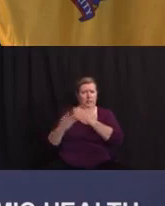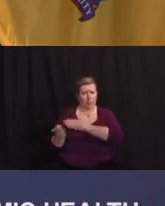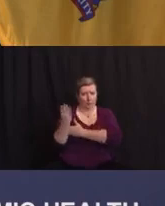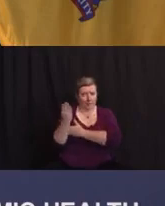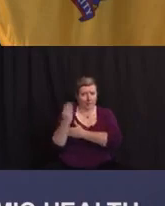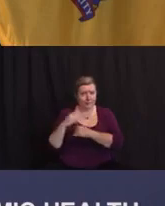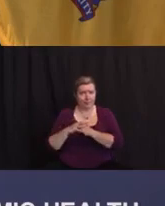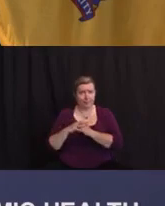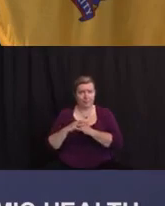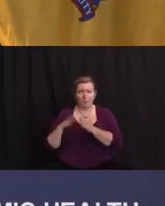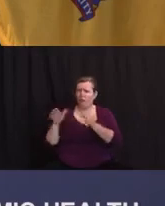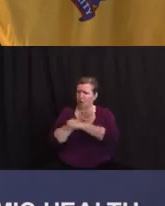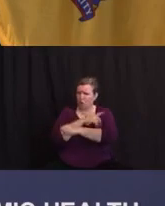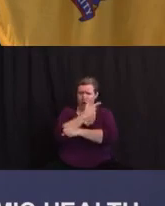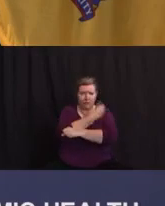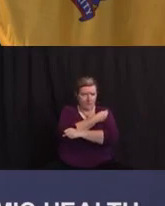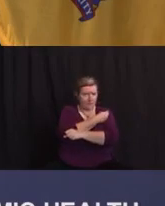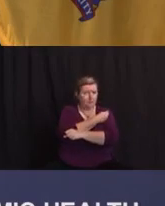who was wearing a mask.